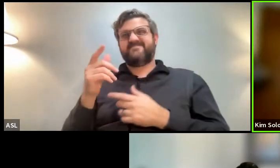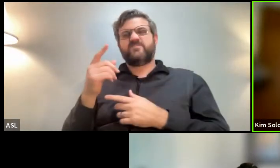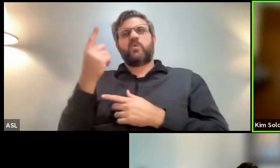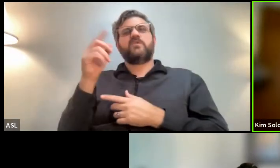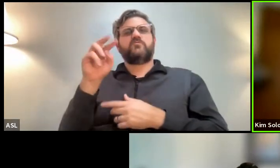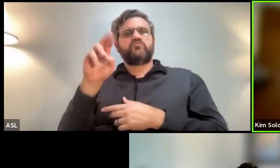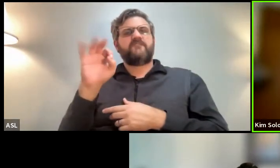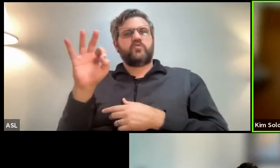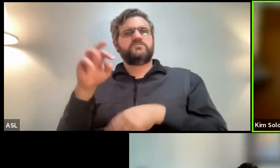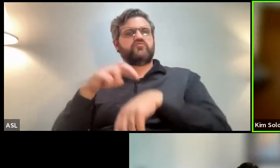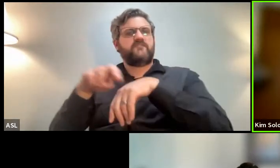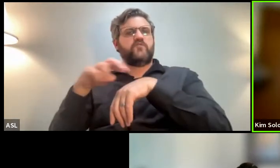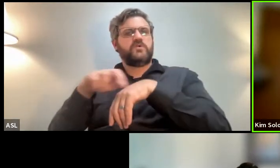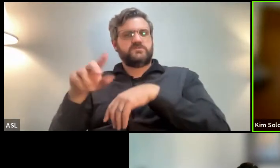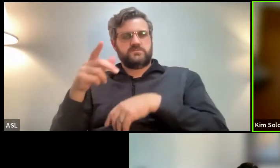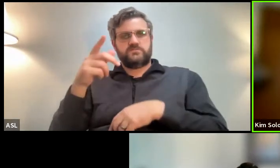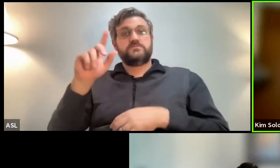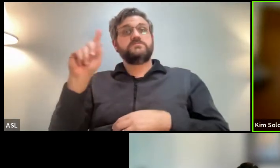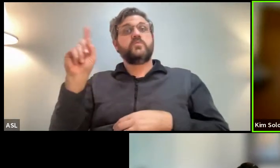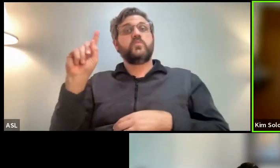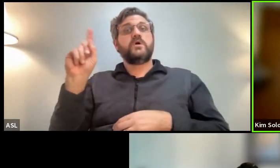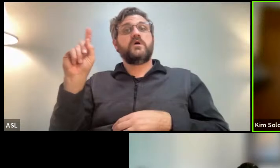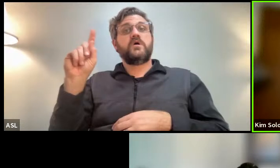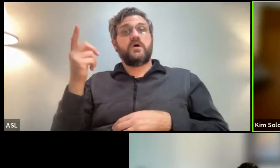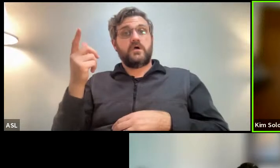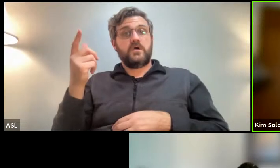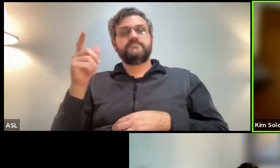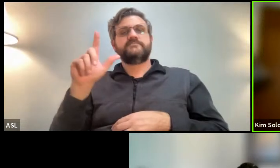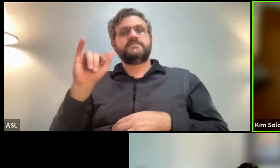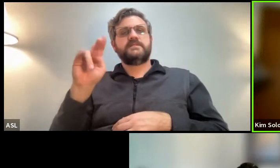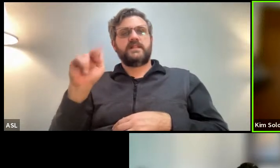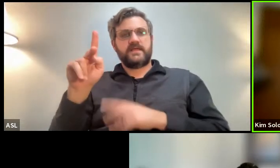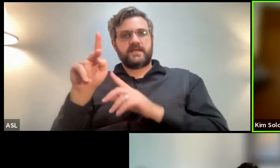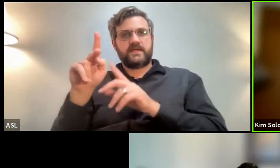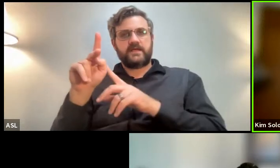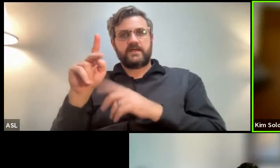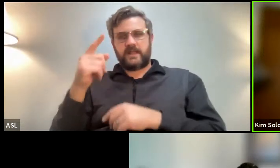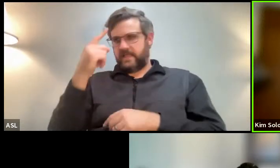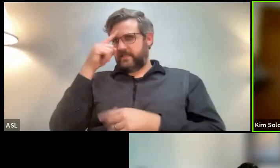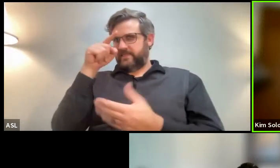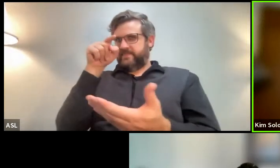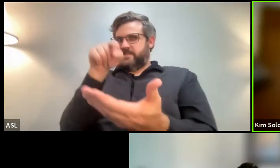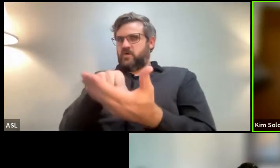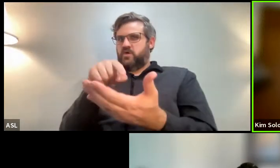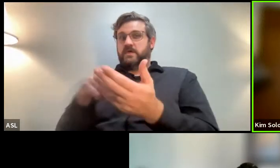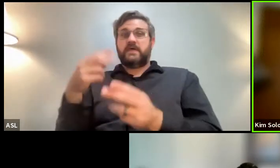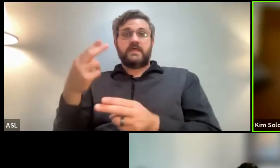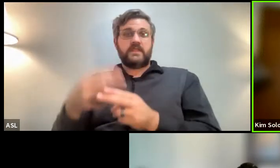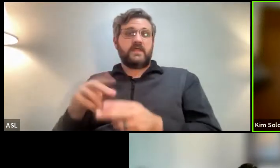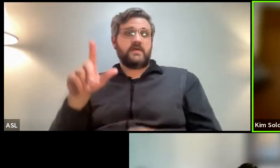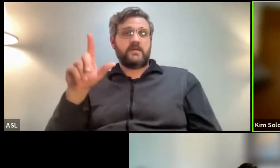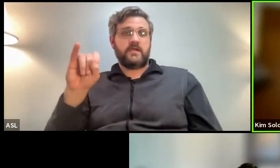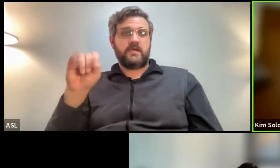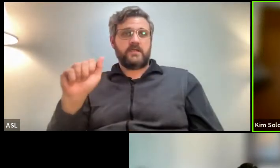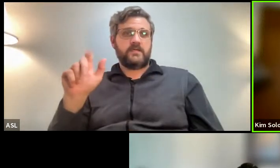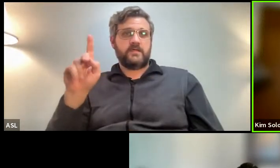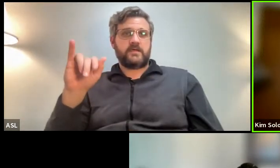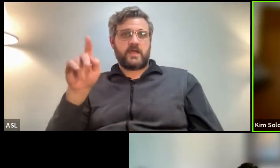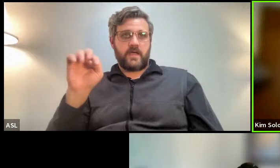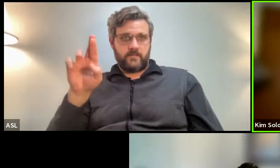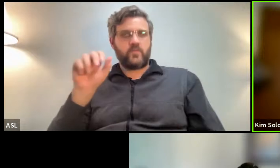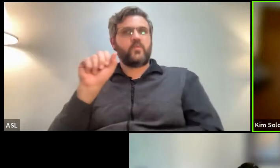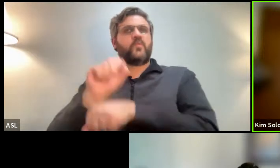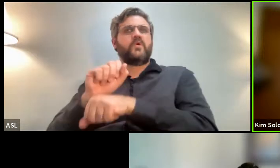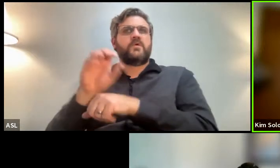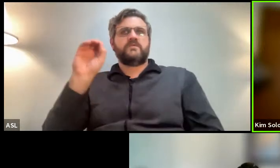reference in the, there's a link, and I think the reference is in there, but her name is Lisa Kuiper. She's an occupational